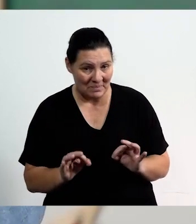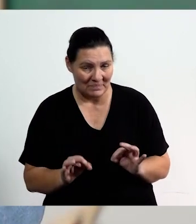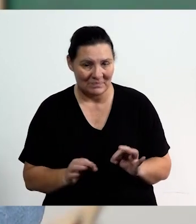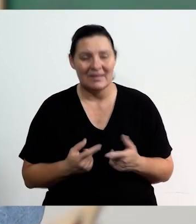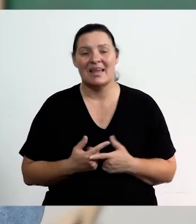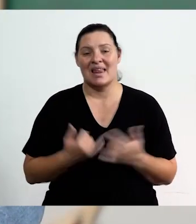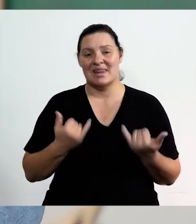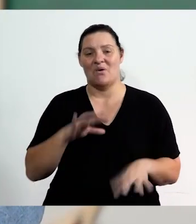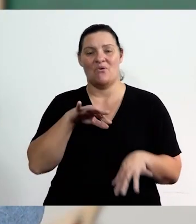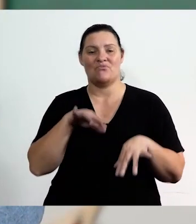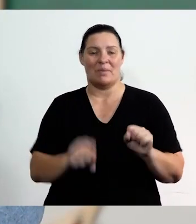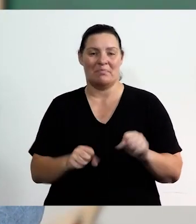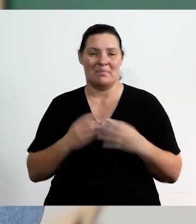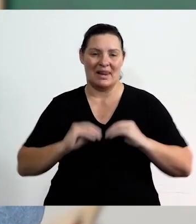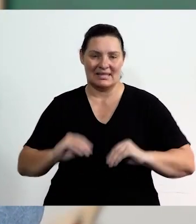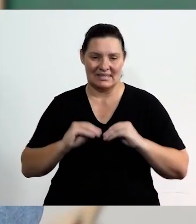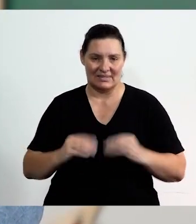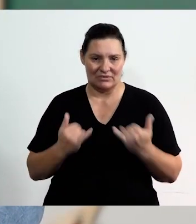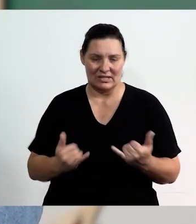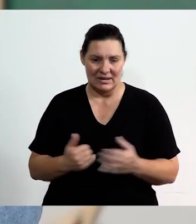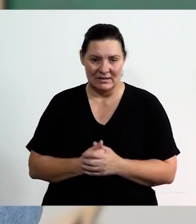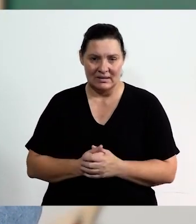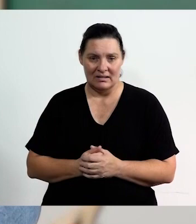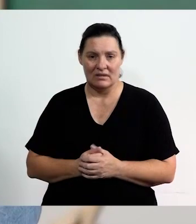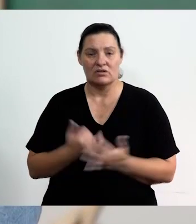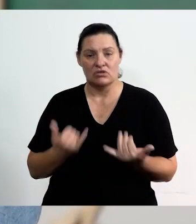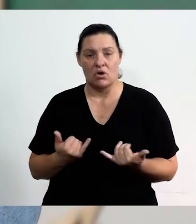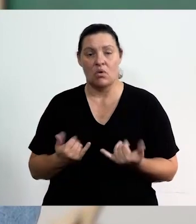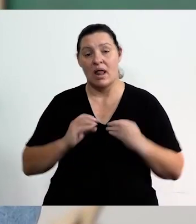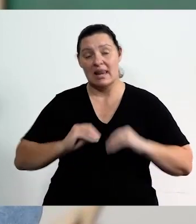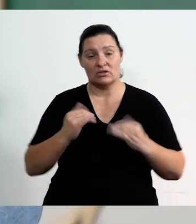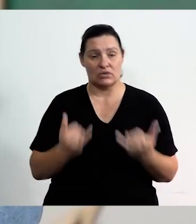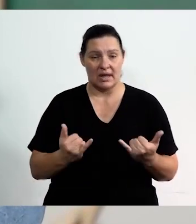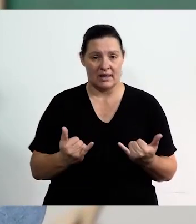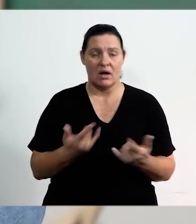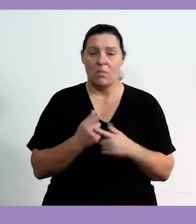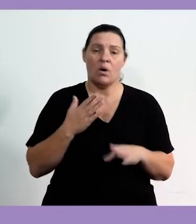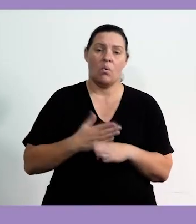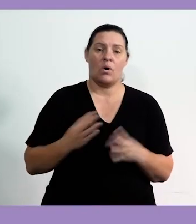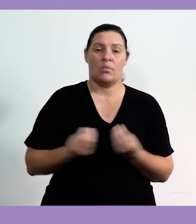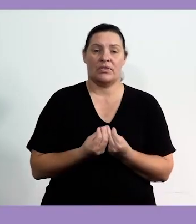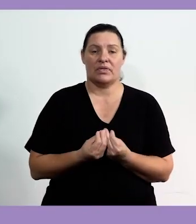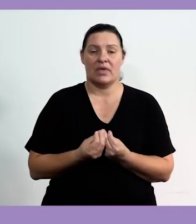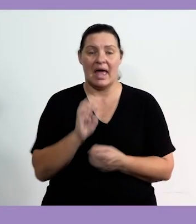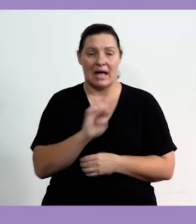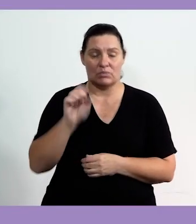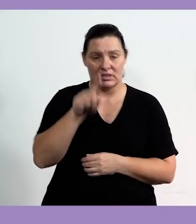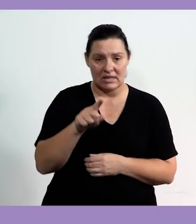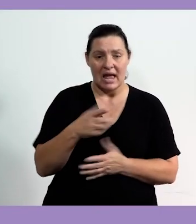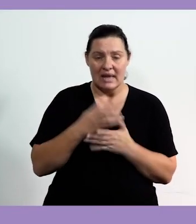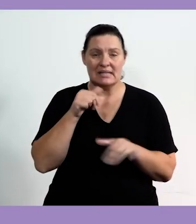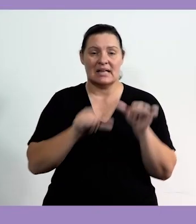get that. So let us wrap up our lesson for today. So in our lesson, we were working